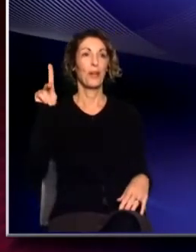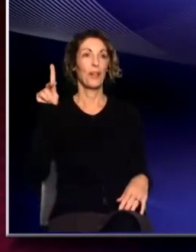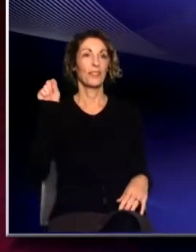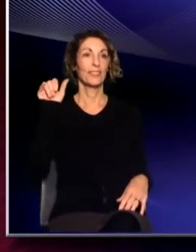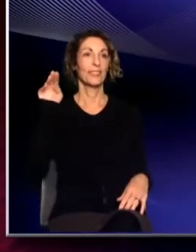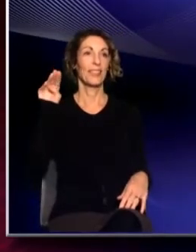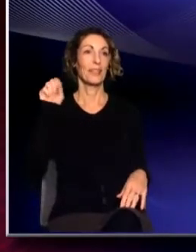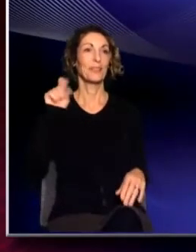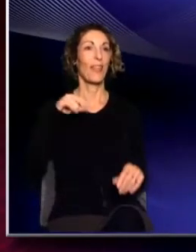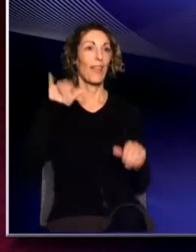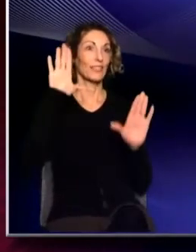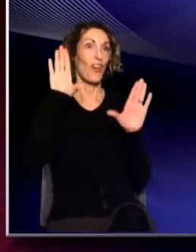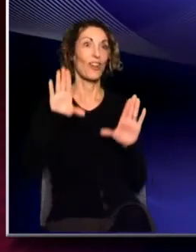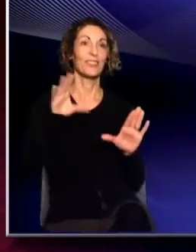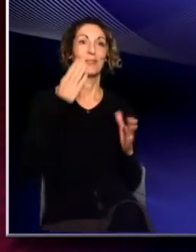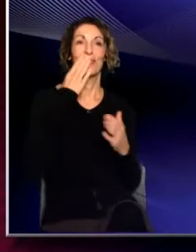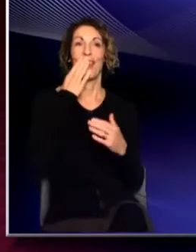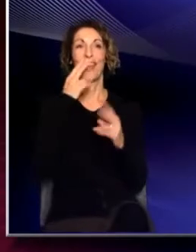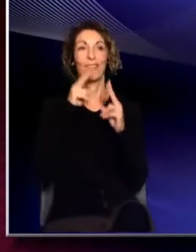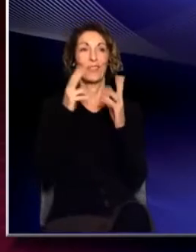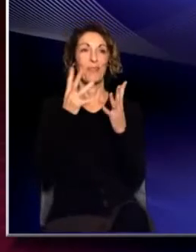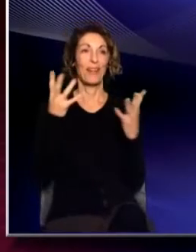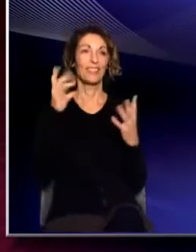Thank you very much. That's great.